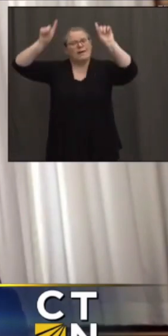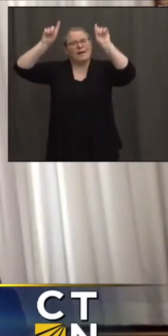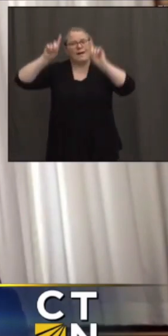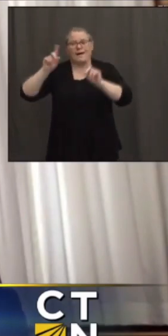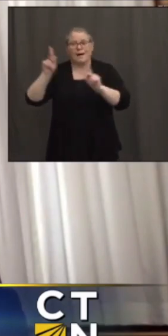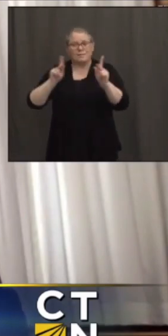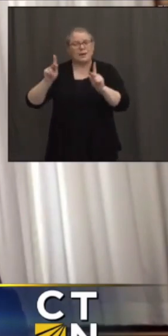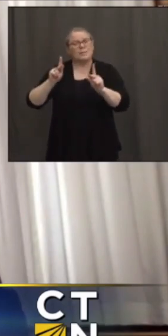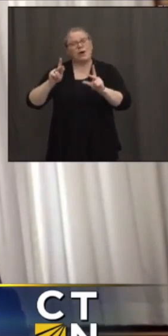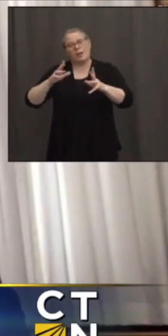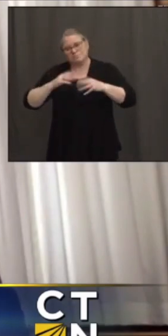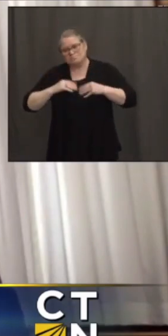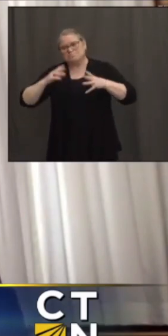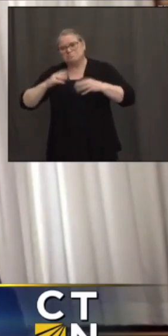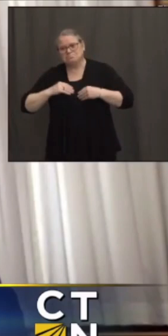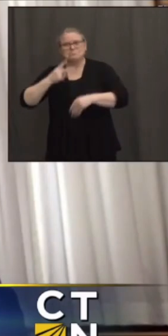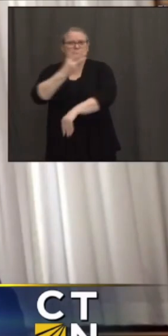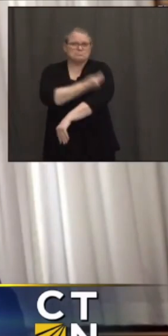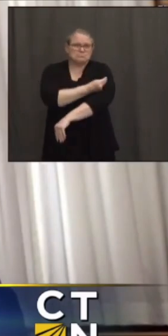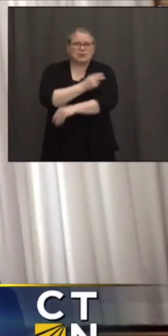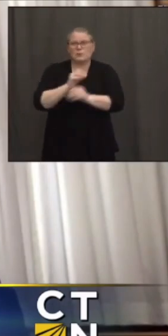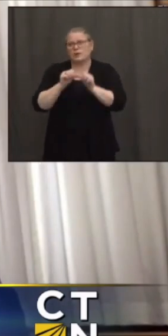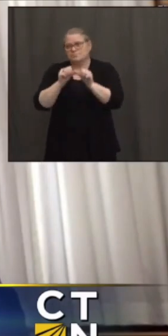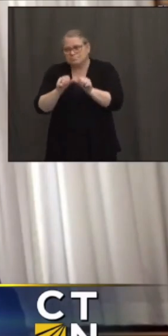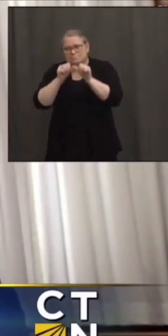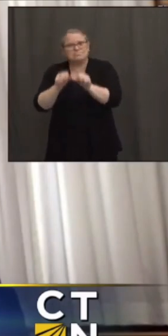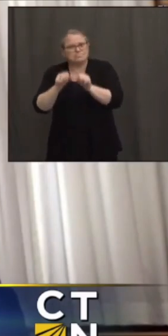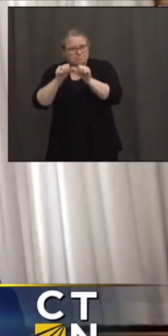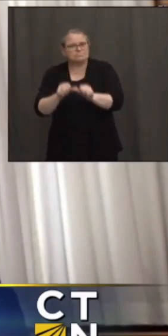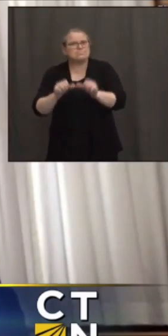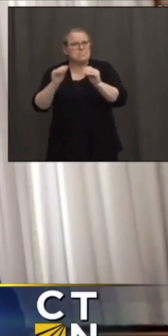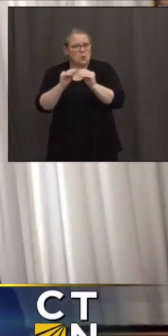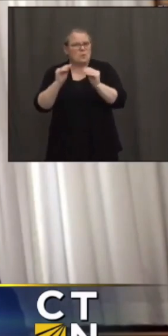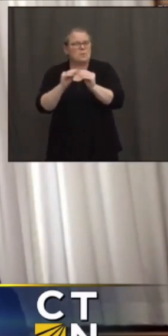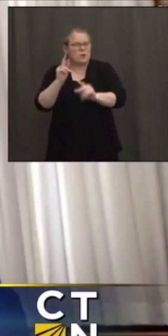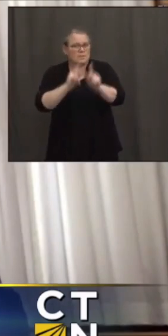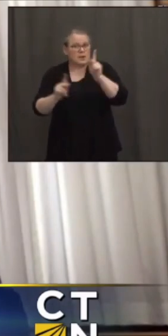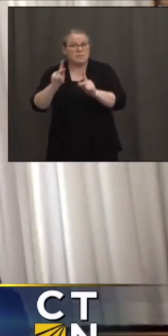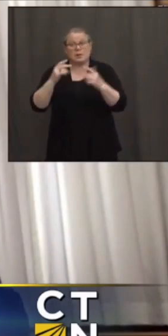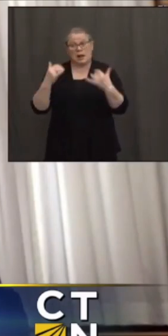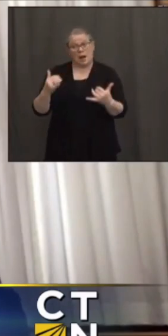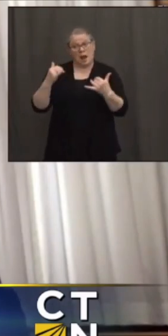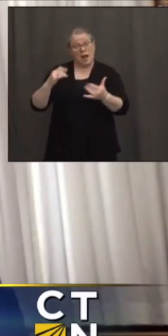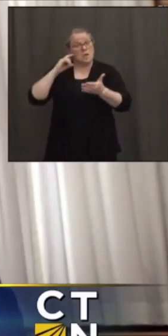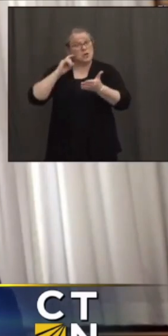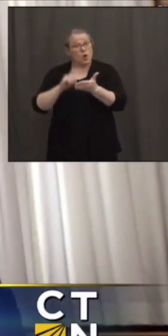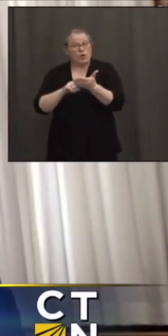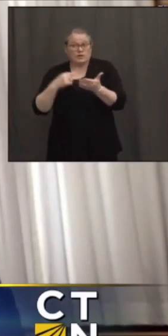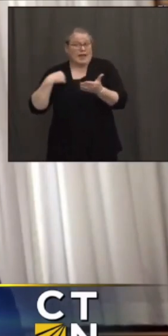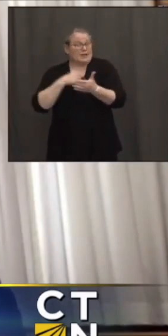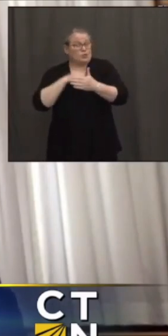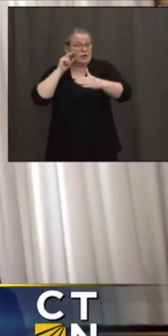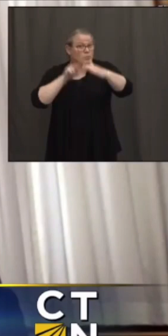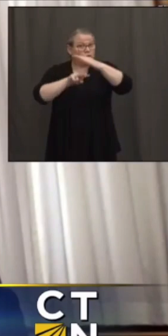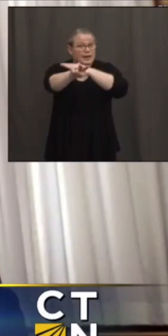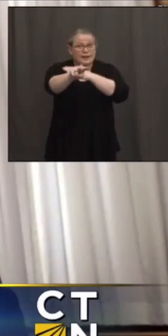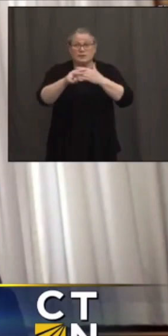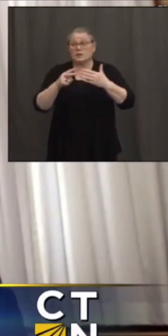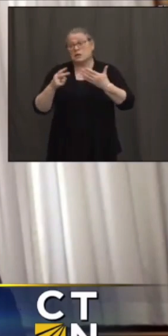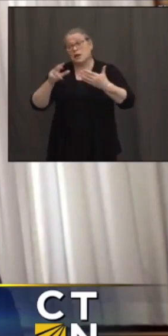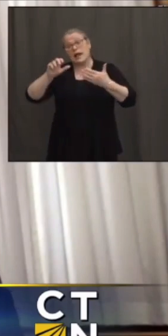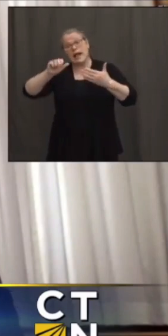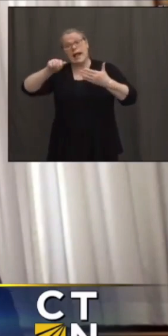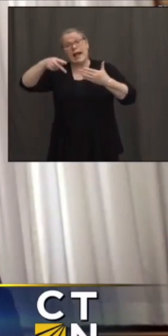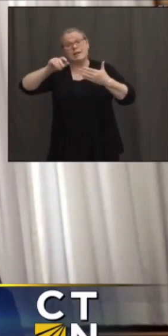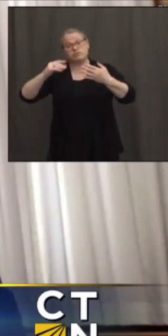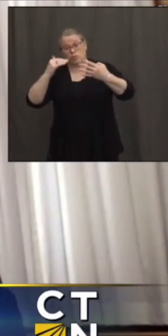that we continue to enjoy. But, we are at the point where, we're seeing, as we predicted, as we get to late April here, more supply